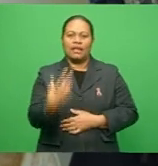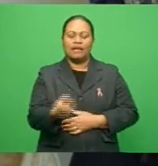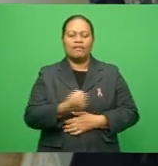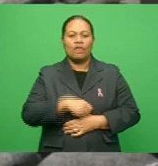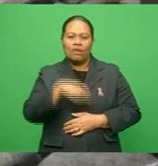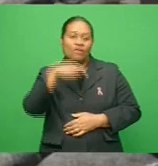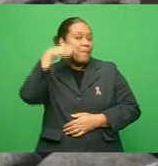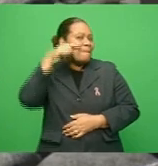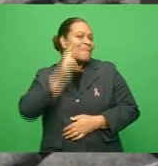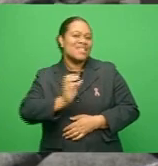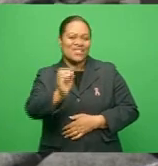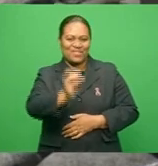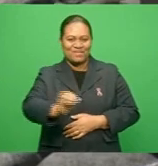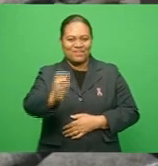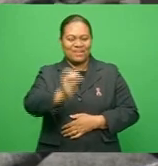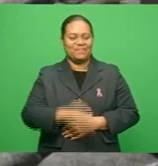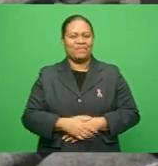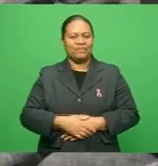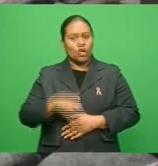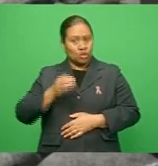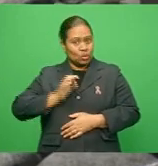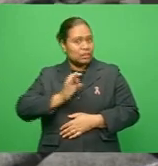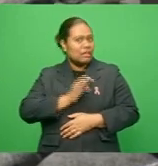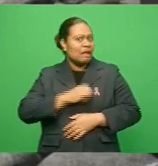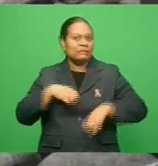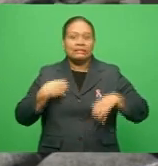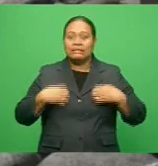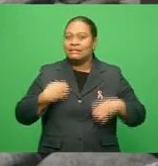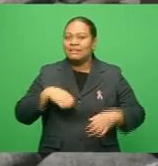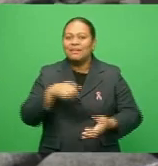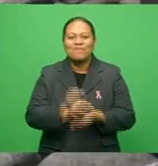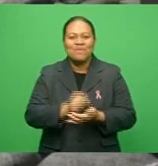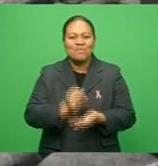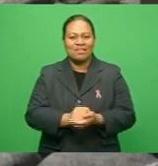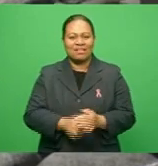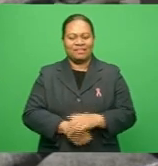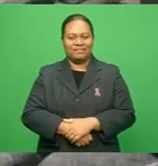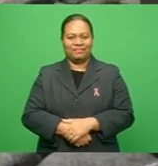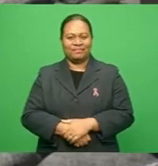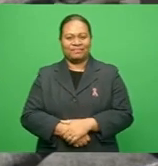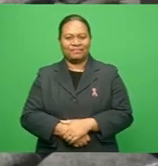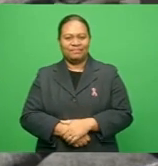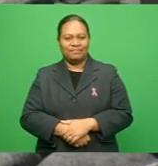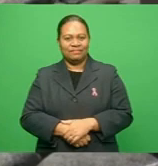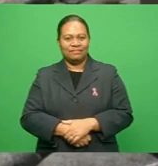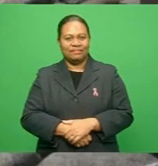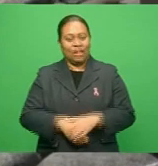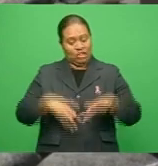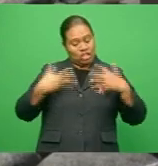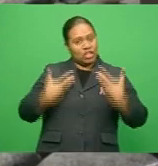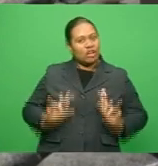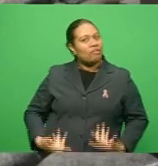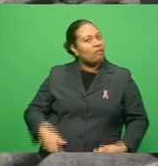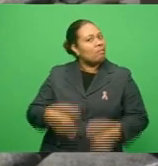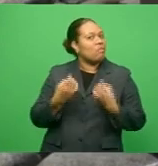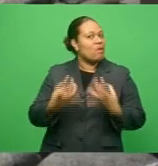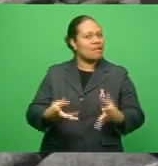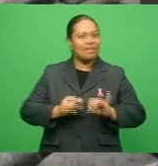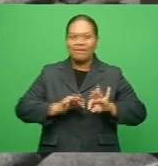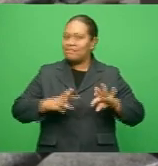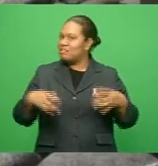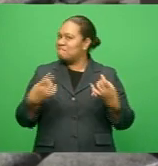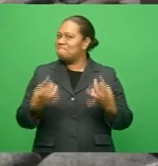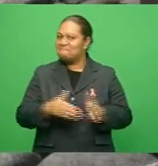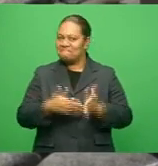for Pinktober. Well, the staff are very excited about it. They already have, their uniforms are ready, everything is ready, lighting is